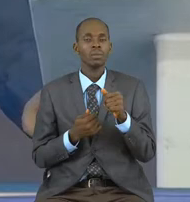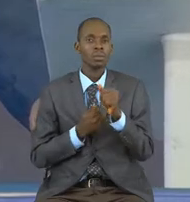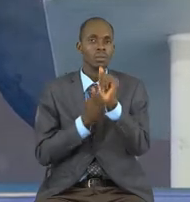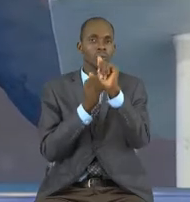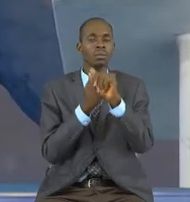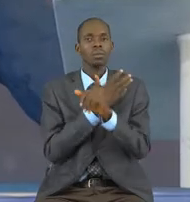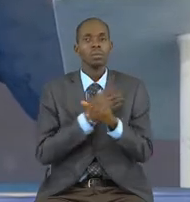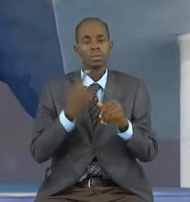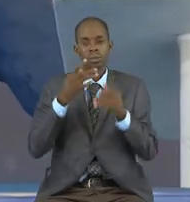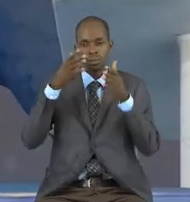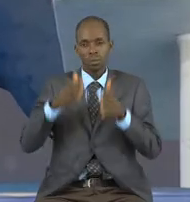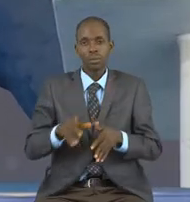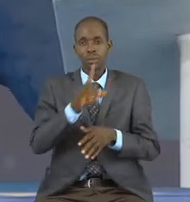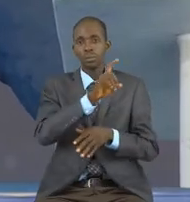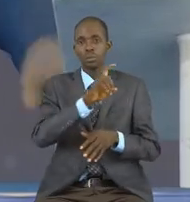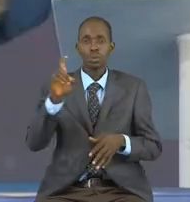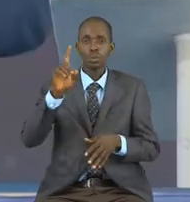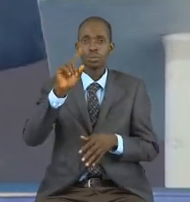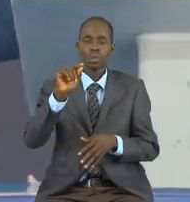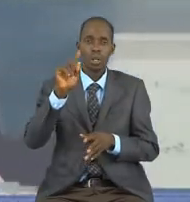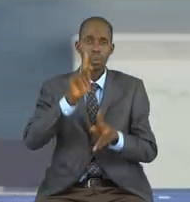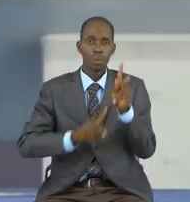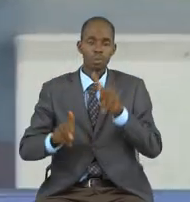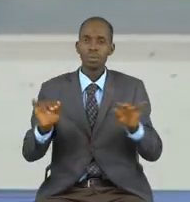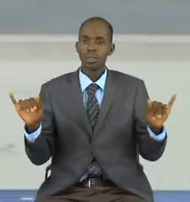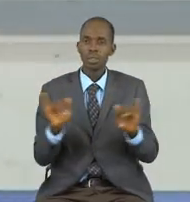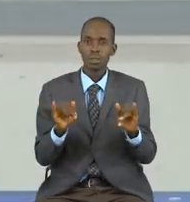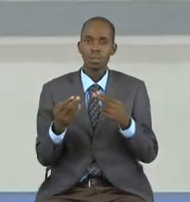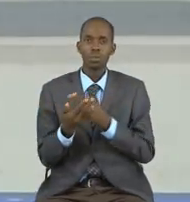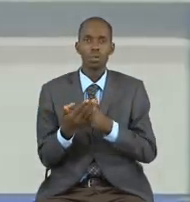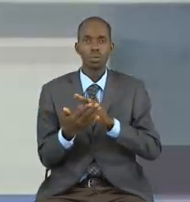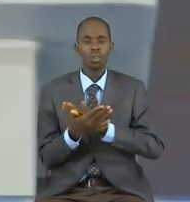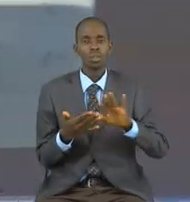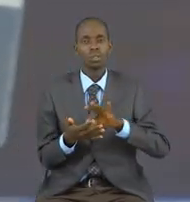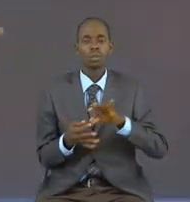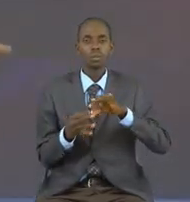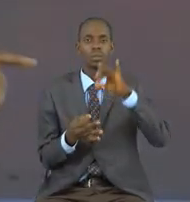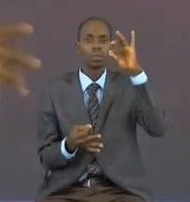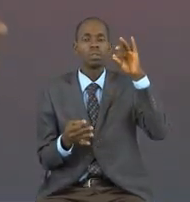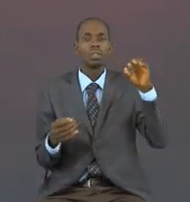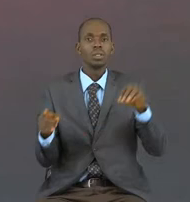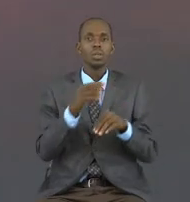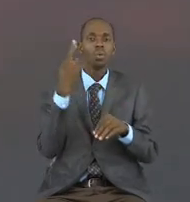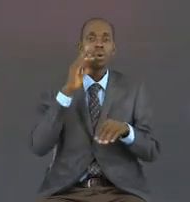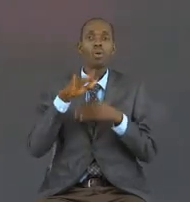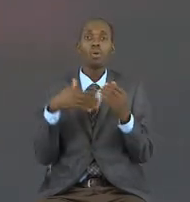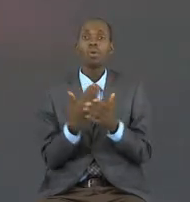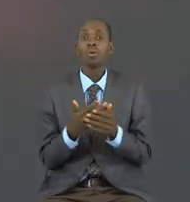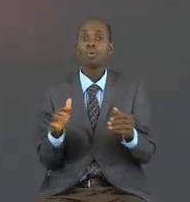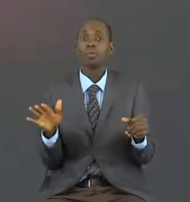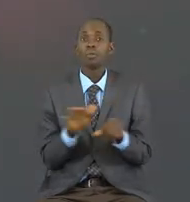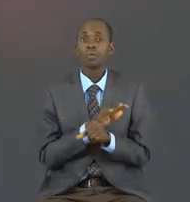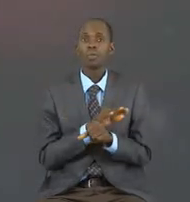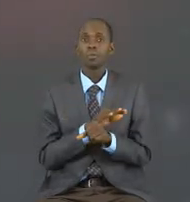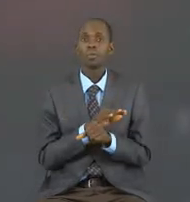120, the same Holy Ghost. They were all filled. Now, somebody says,